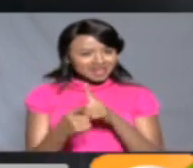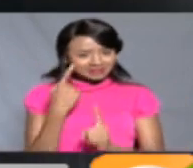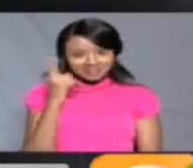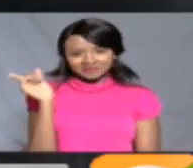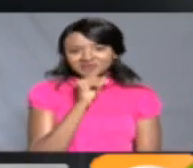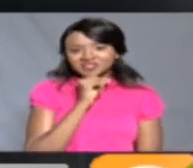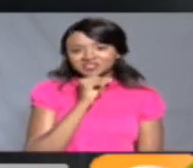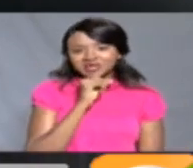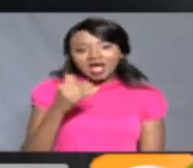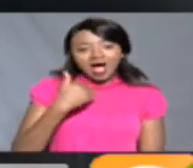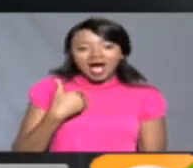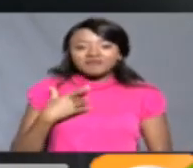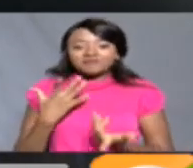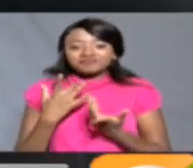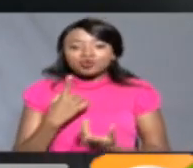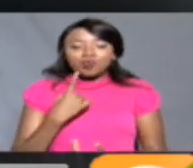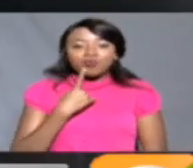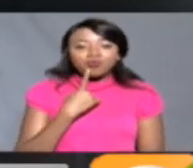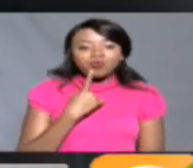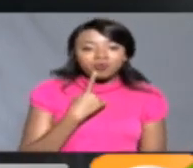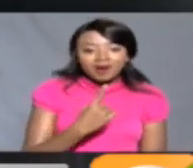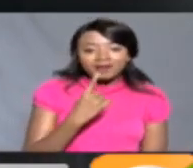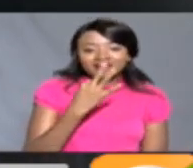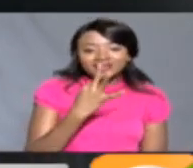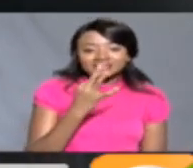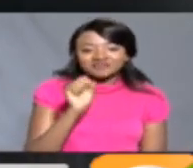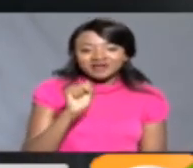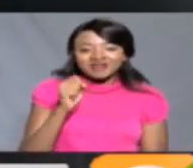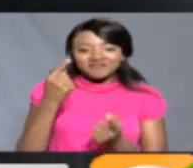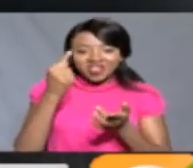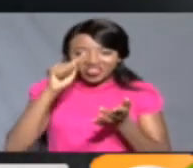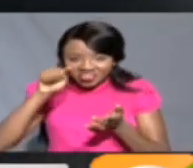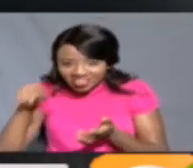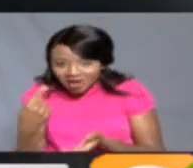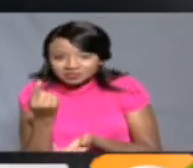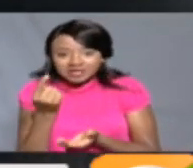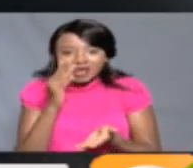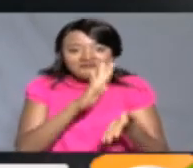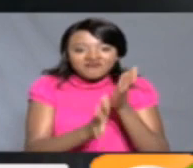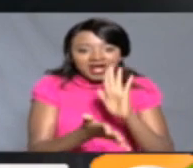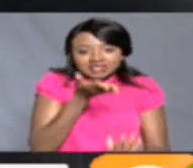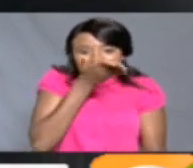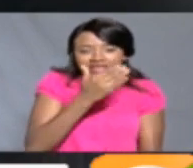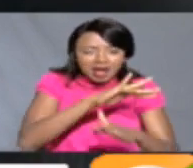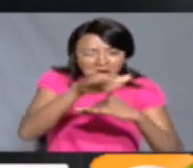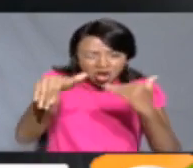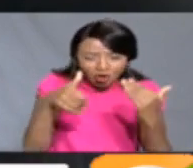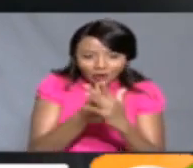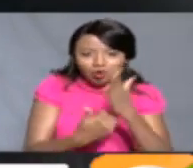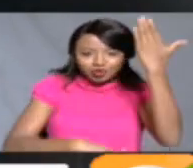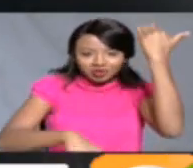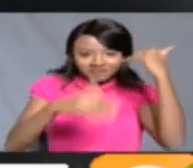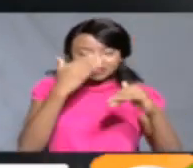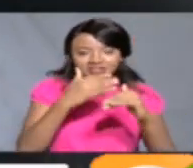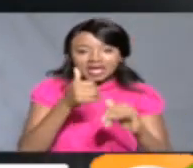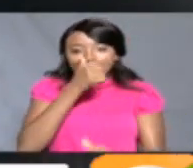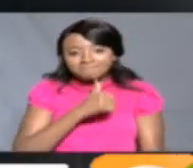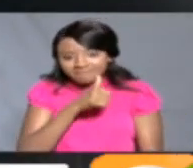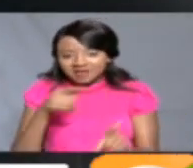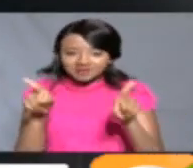They already declared 135,000 vacancies for all the universities in Kenya, both private and public.